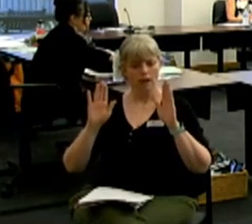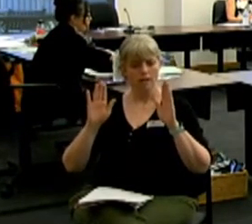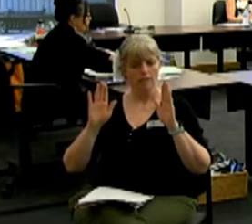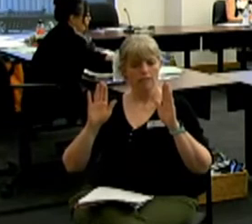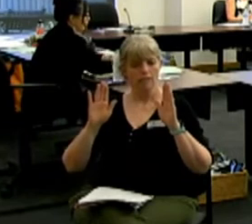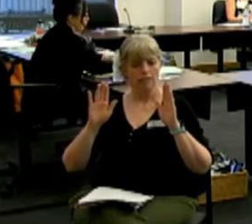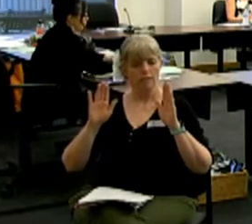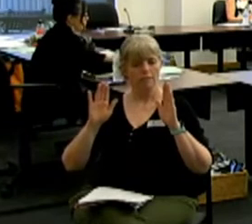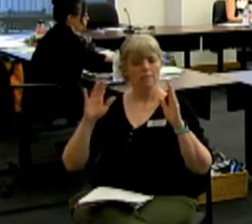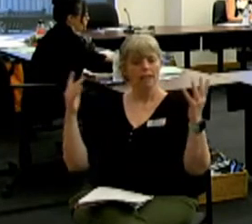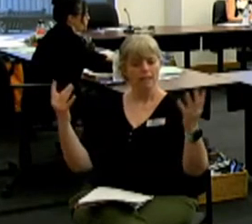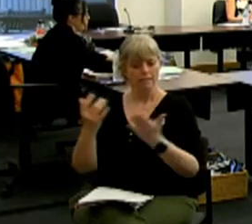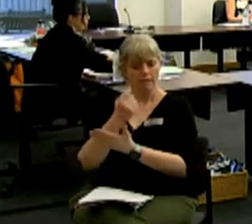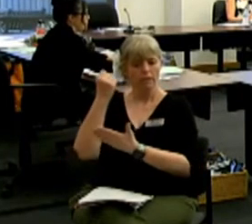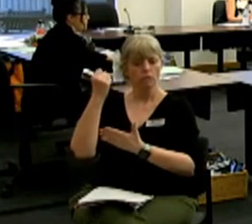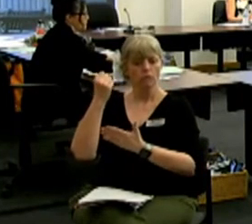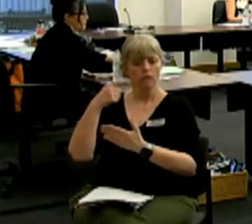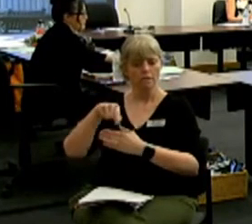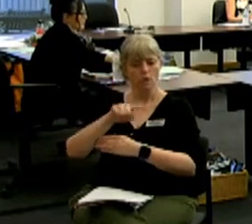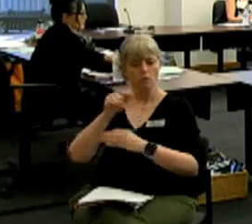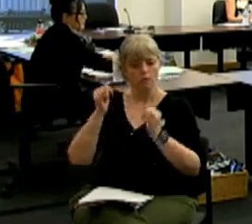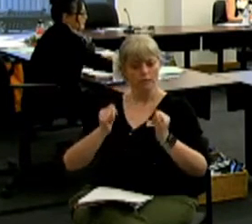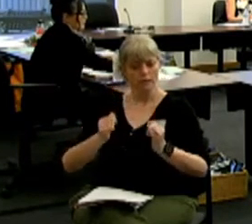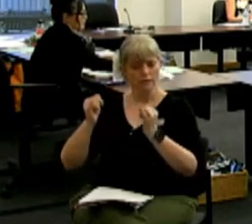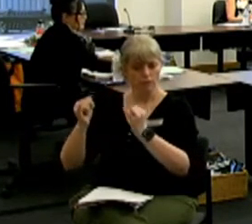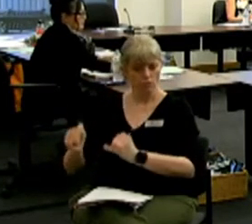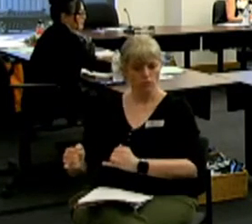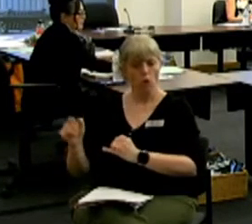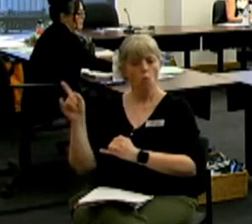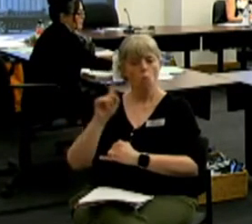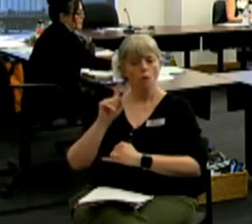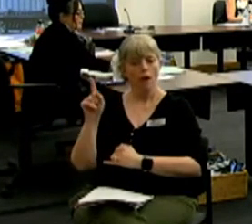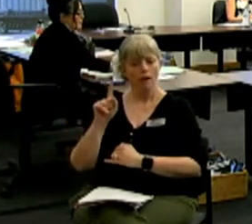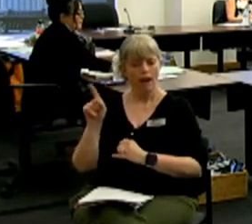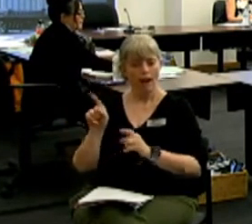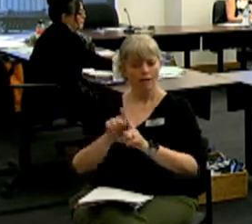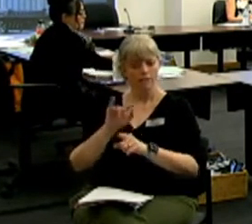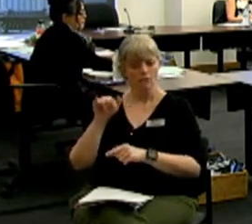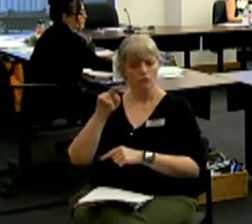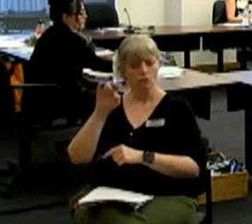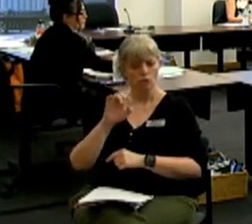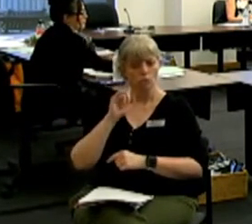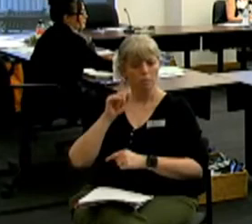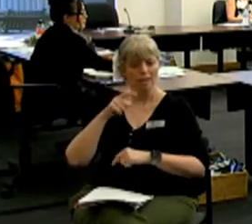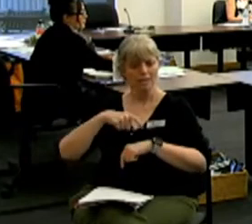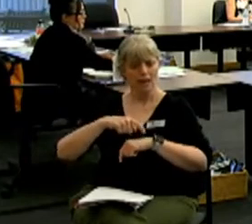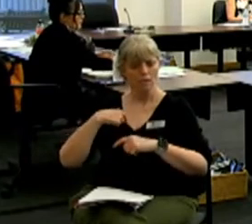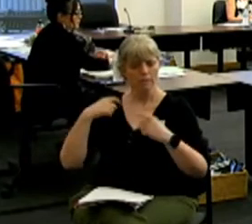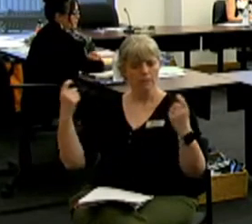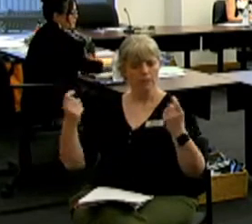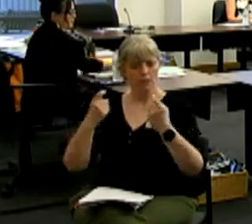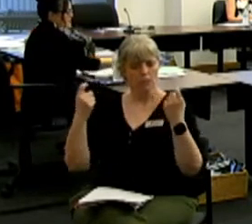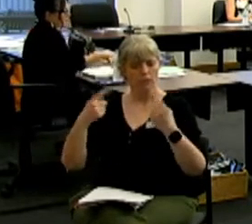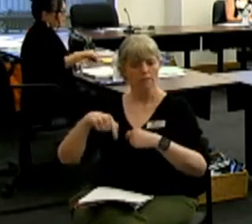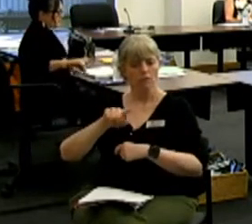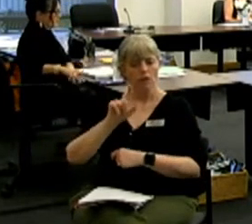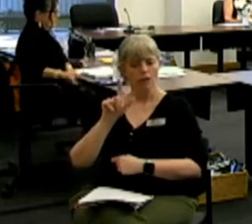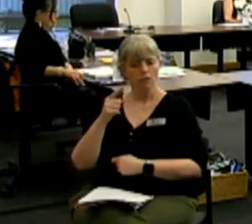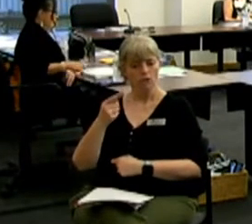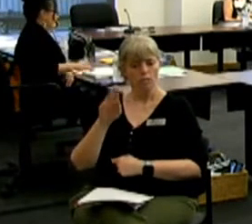and victories of those individuals. Whereas June will be a time of celebration for